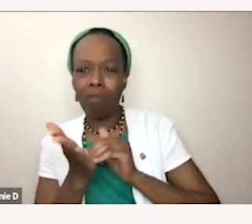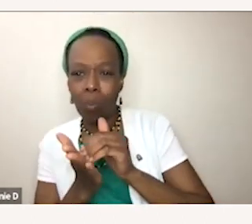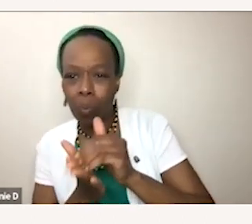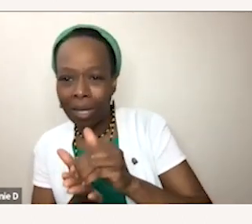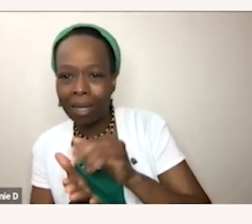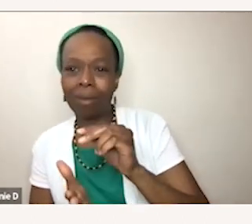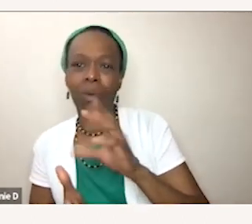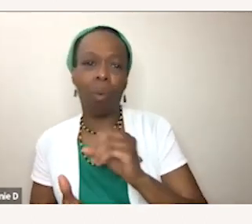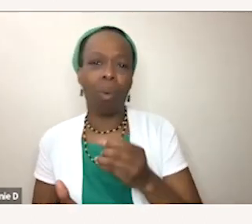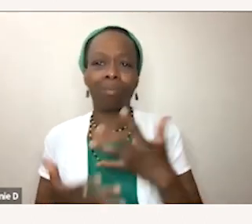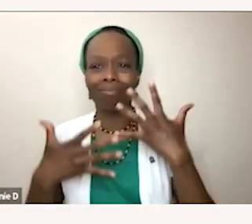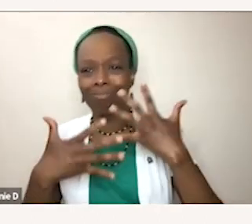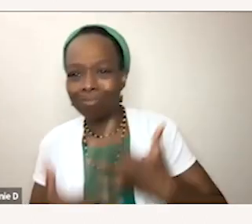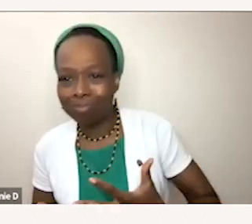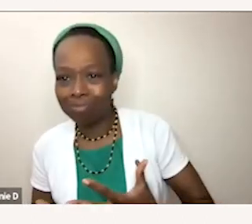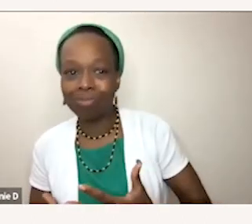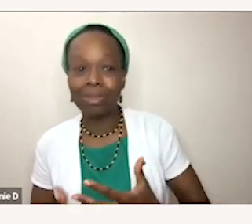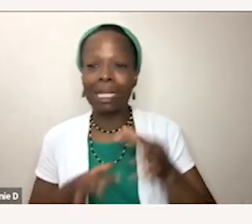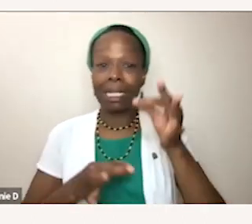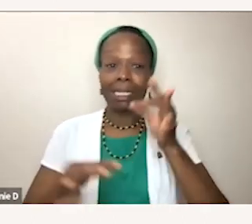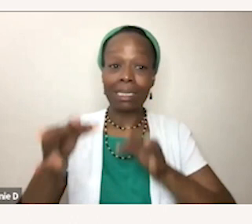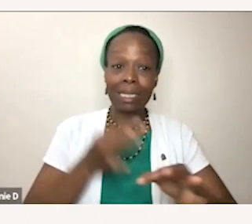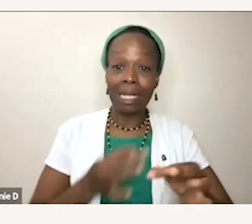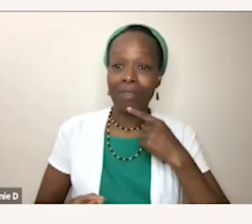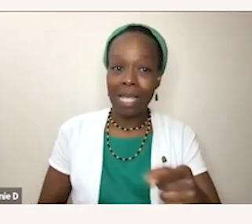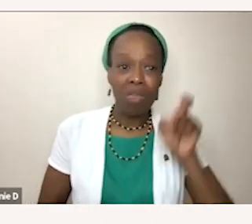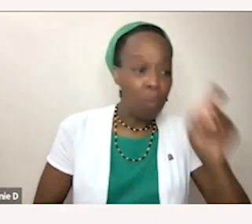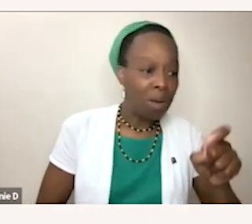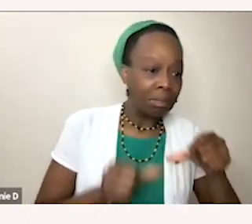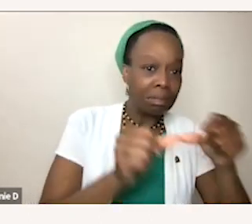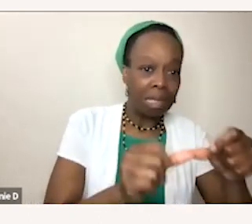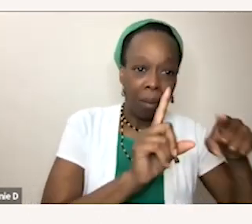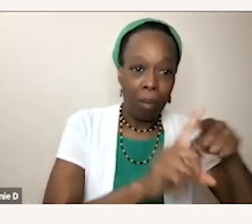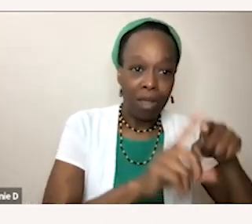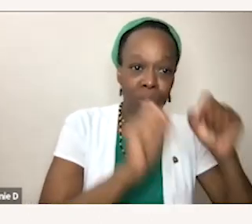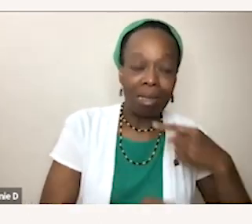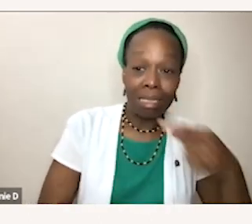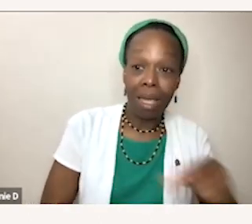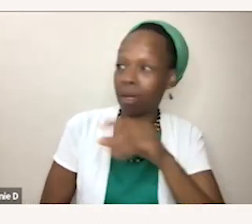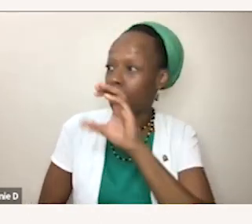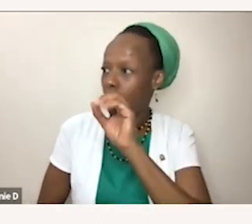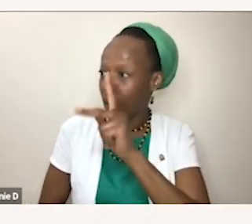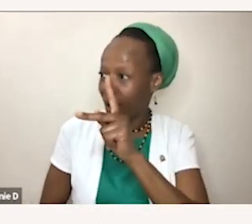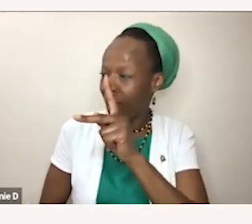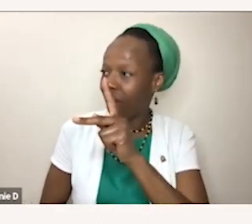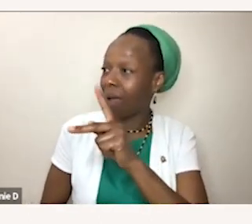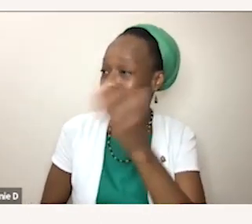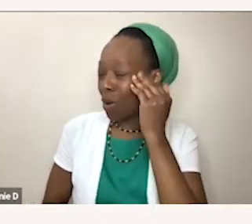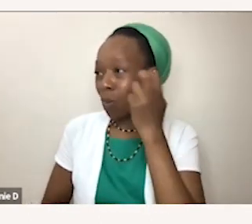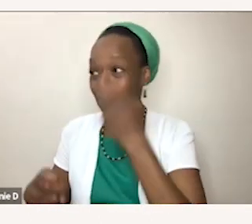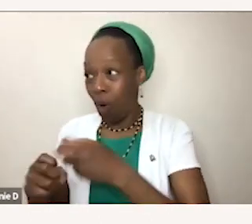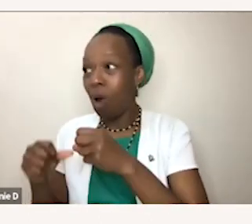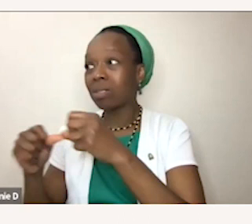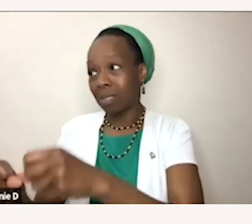despair or really struggling, but rather than saying you have to stay positive, you can see things like, it's okay, it's hard to stay positive right